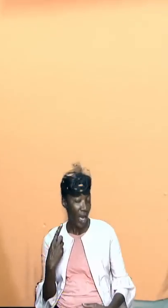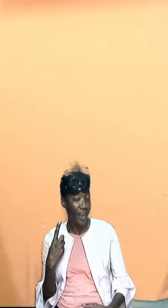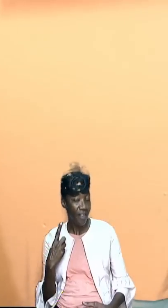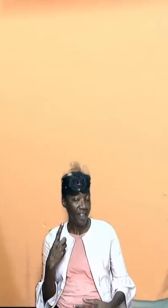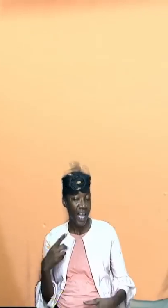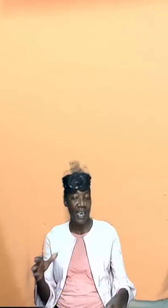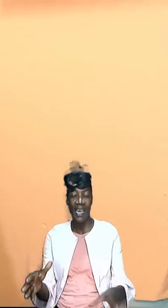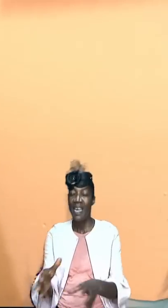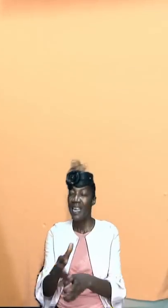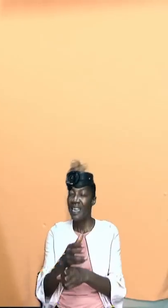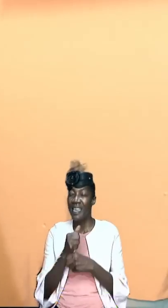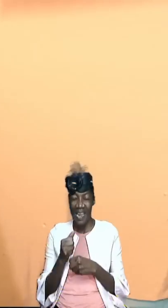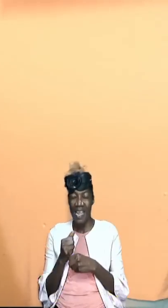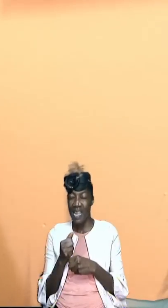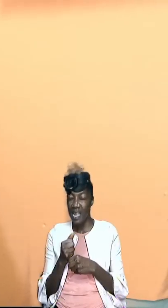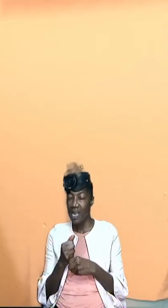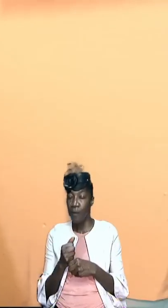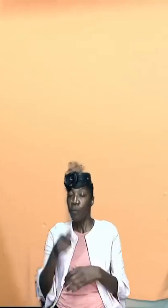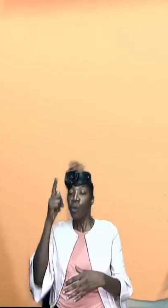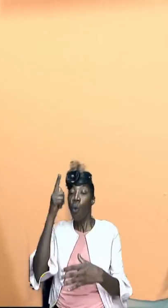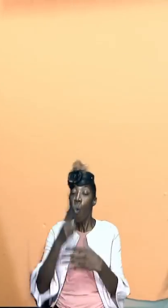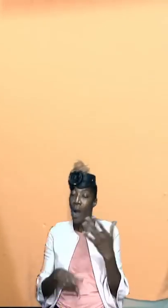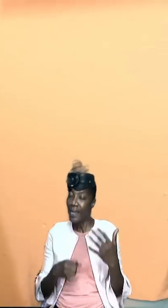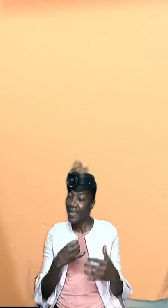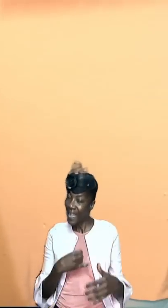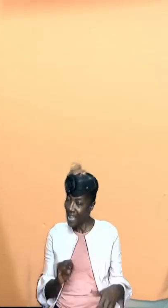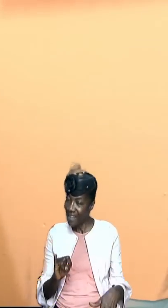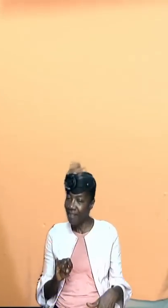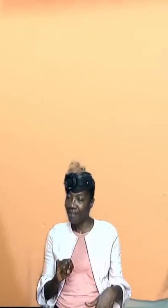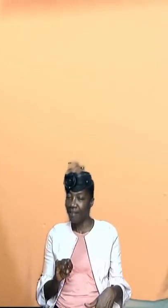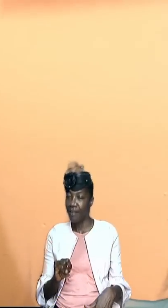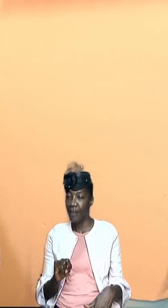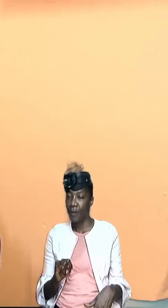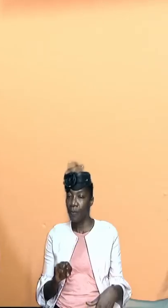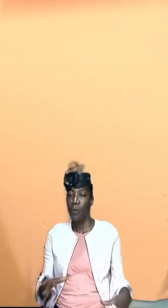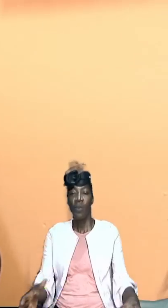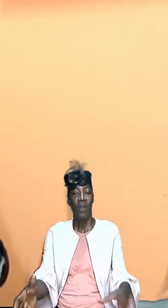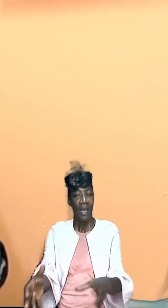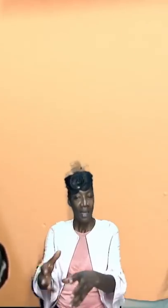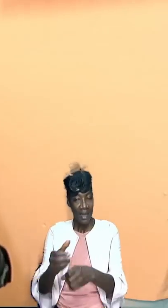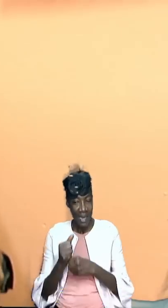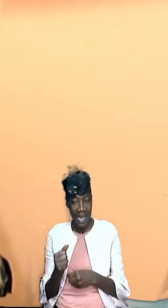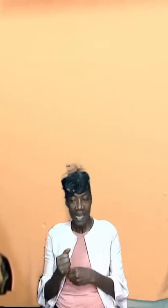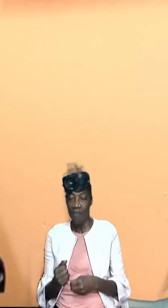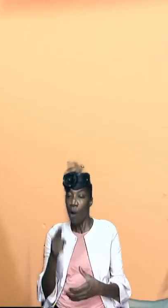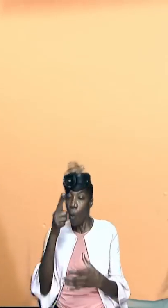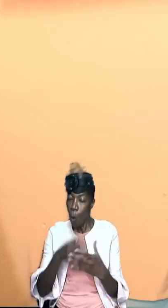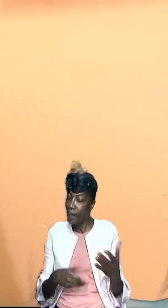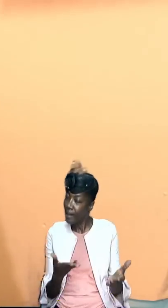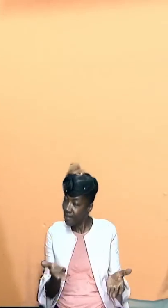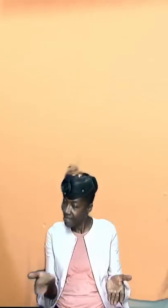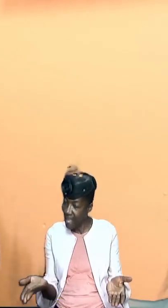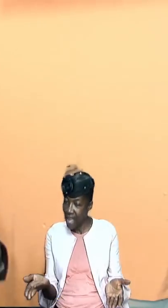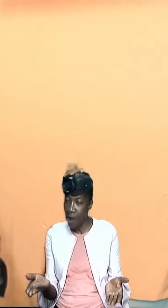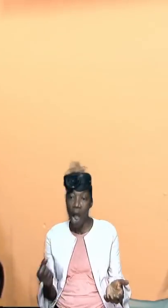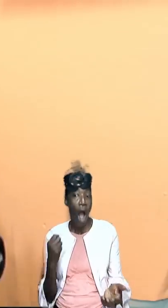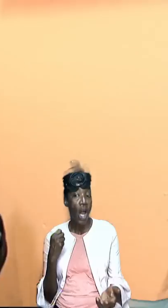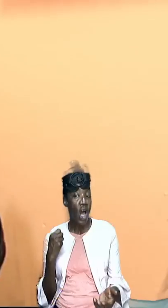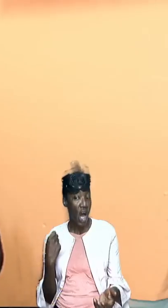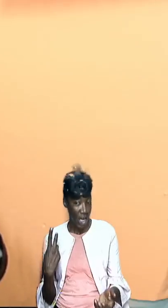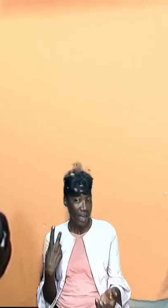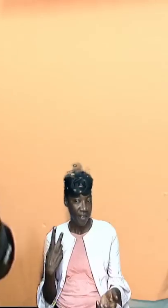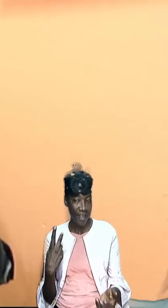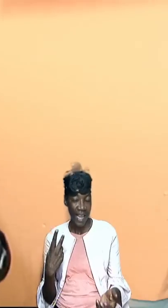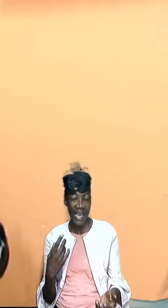must take it at face value, take it for what it is, take it for the contents that are there, and understand